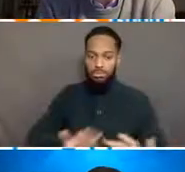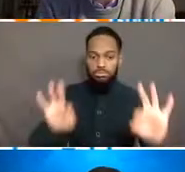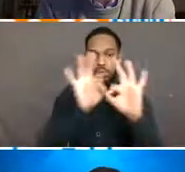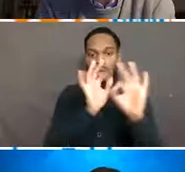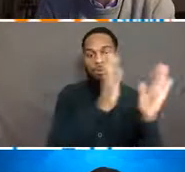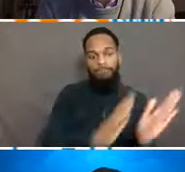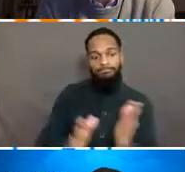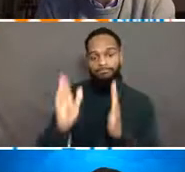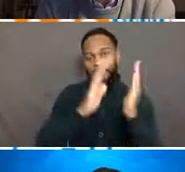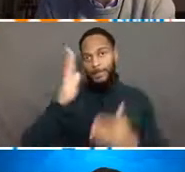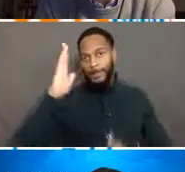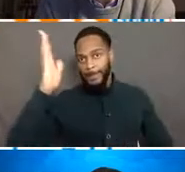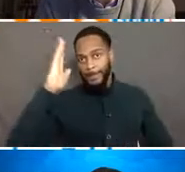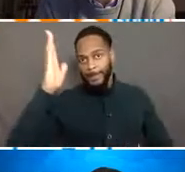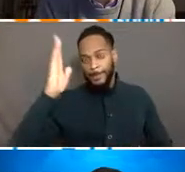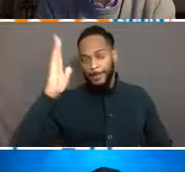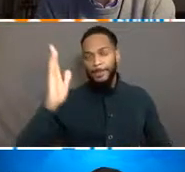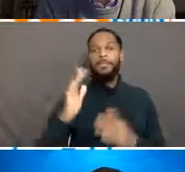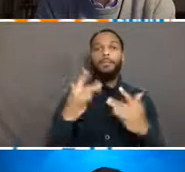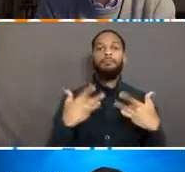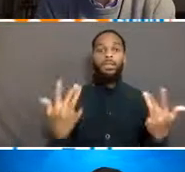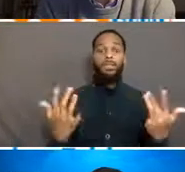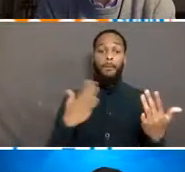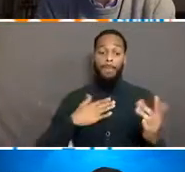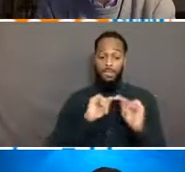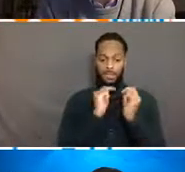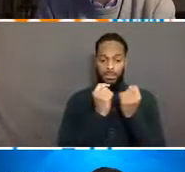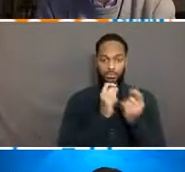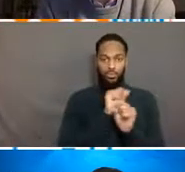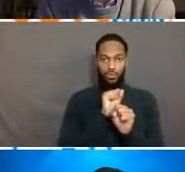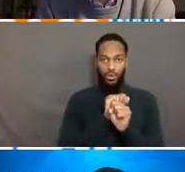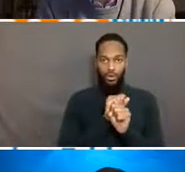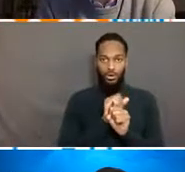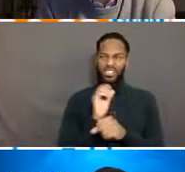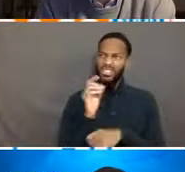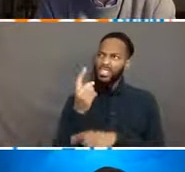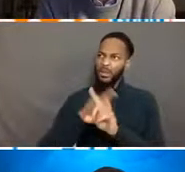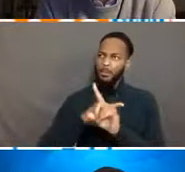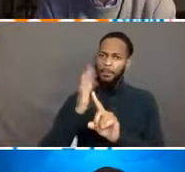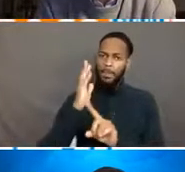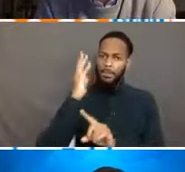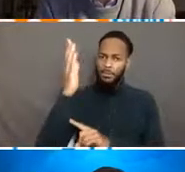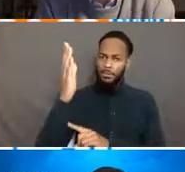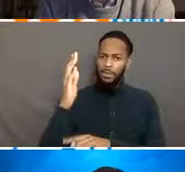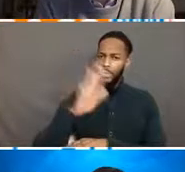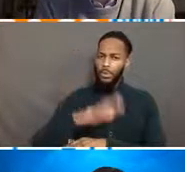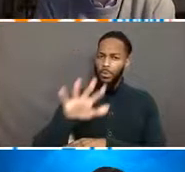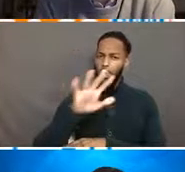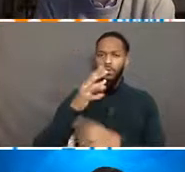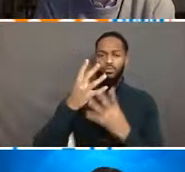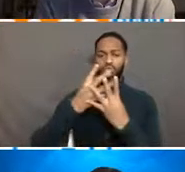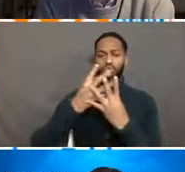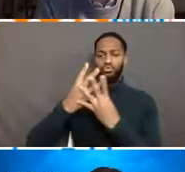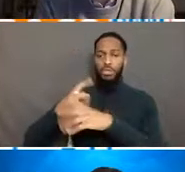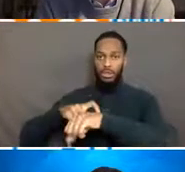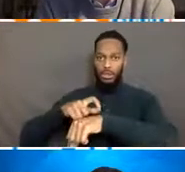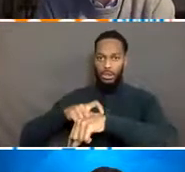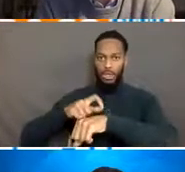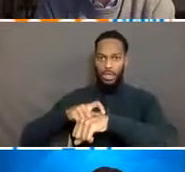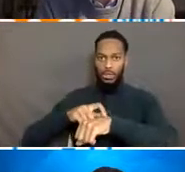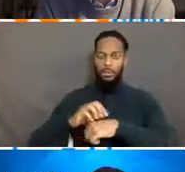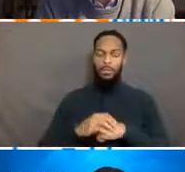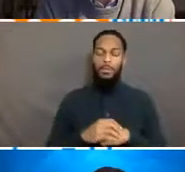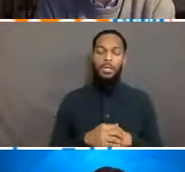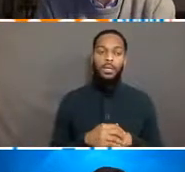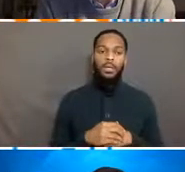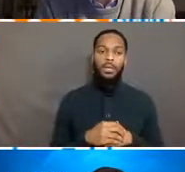virtual events. I know my team is working on a future one in the next month or so around screen time. We're hearing from parents around both